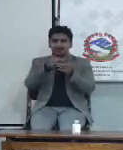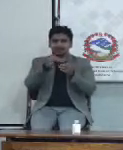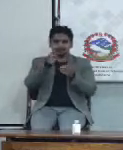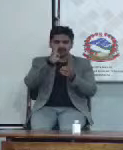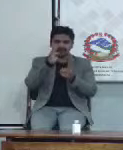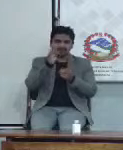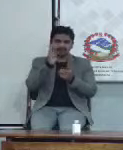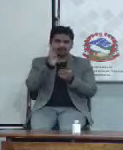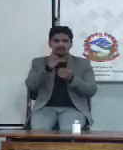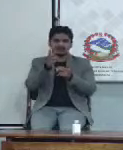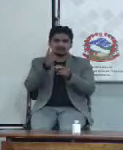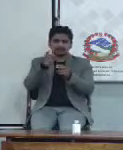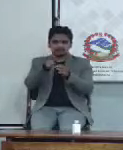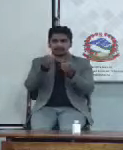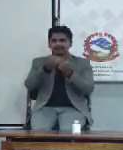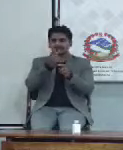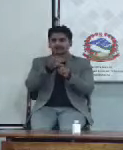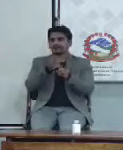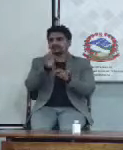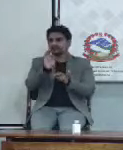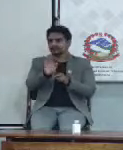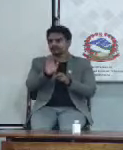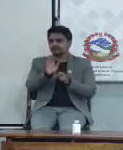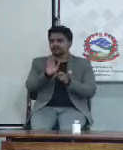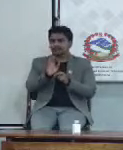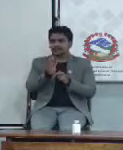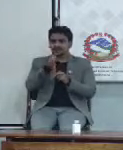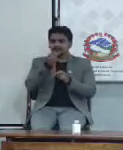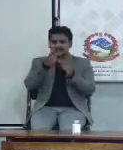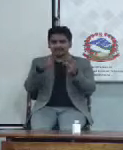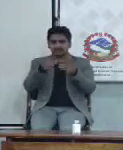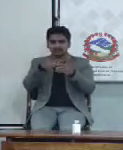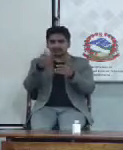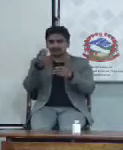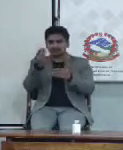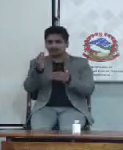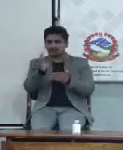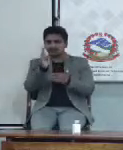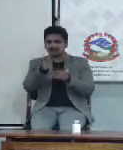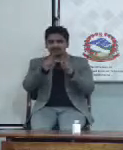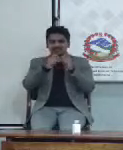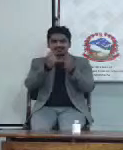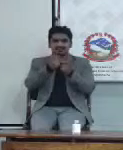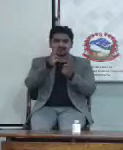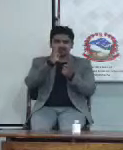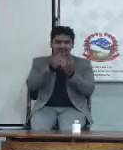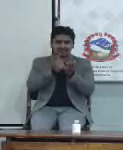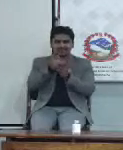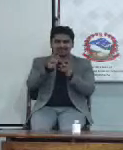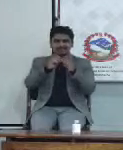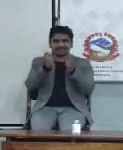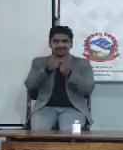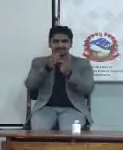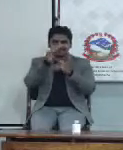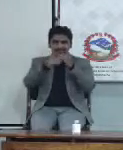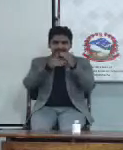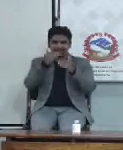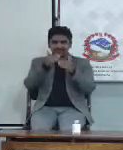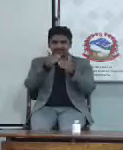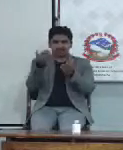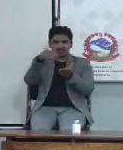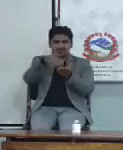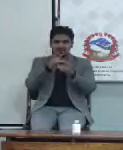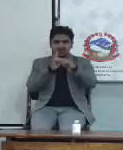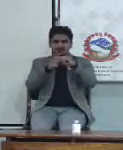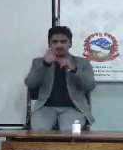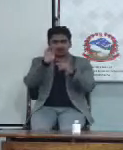of the district there is a few area where there is a agricultural production, but there is a need of new